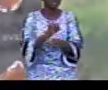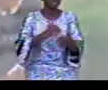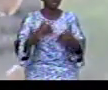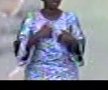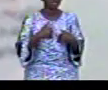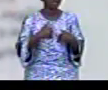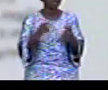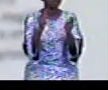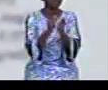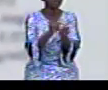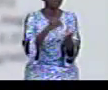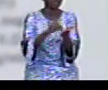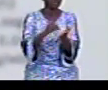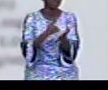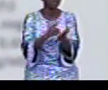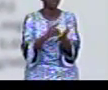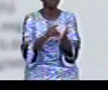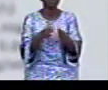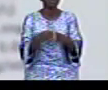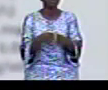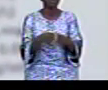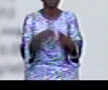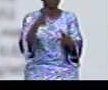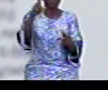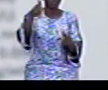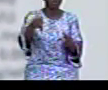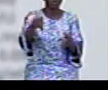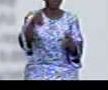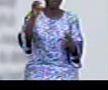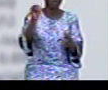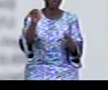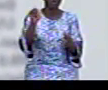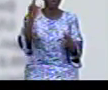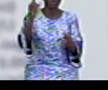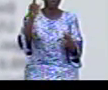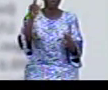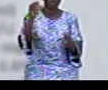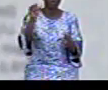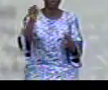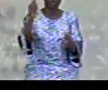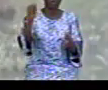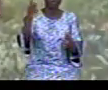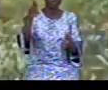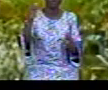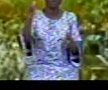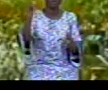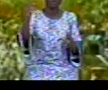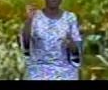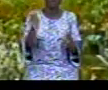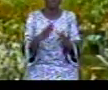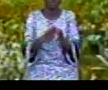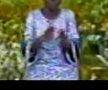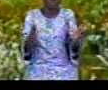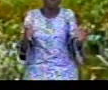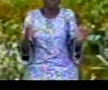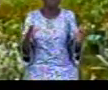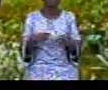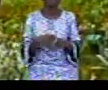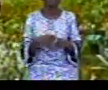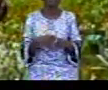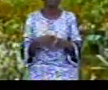said it's prostate enlargement. I've been urinating more than 13 times, more